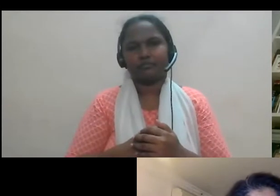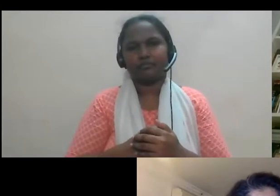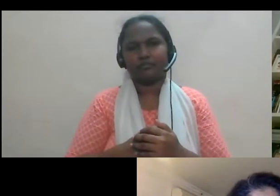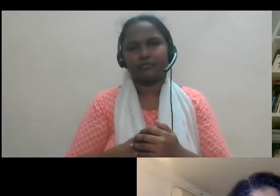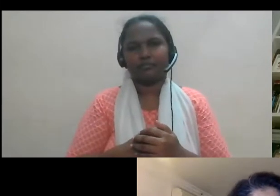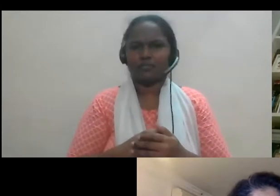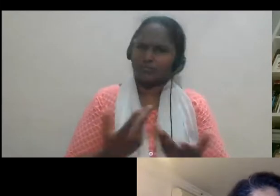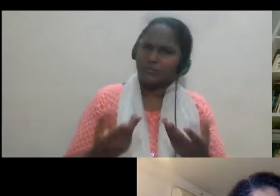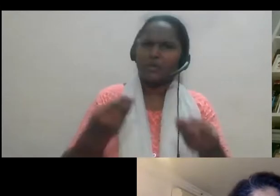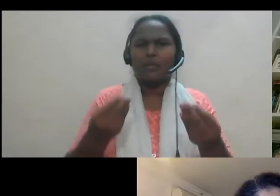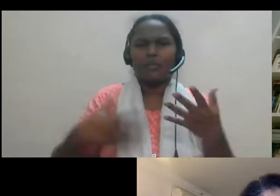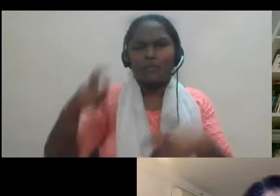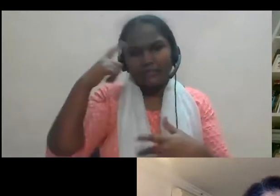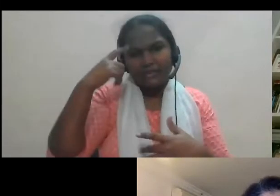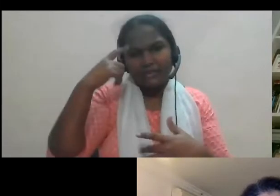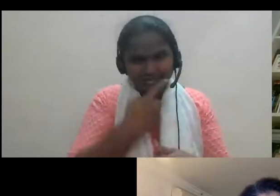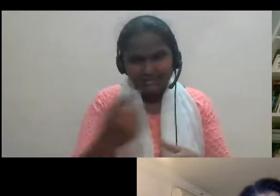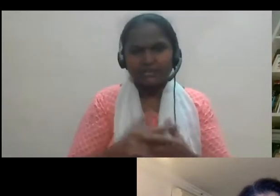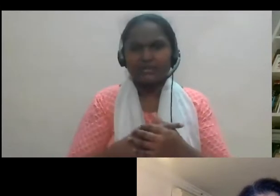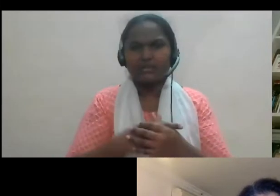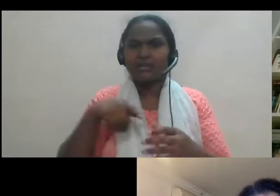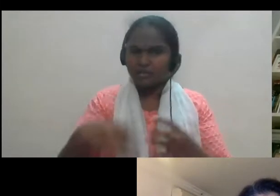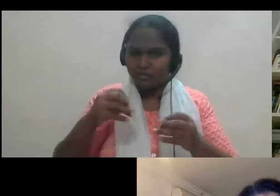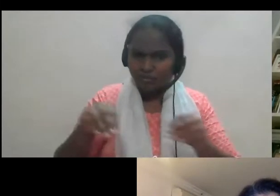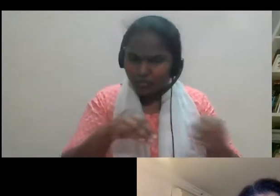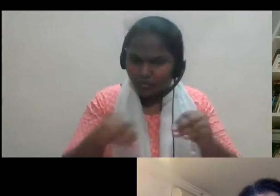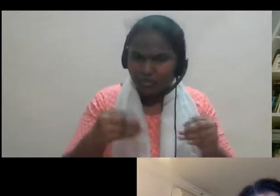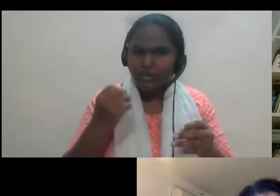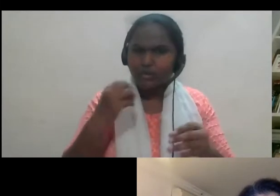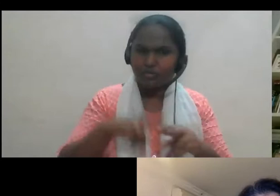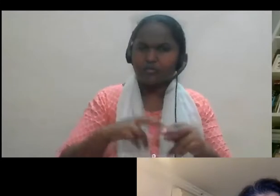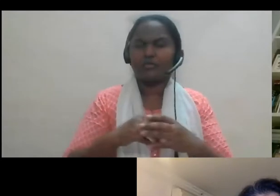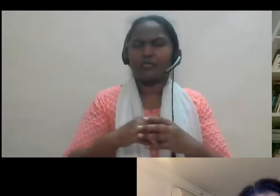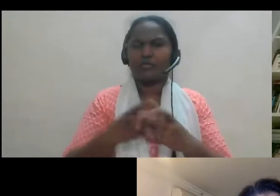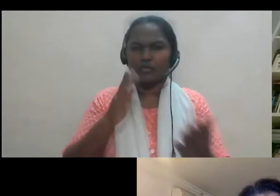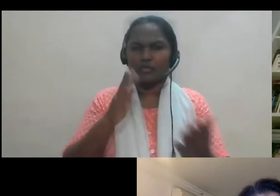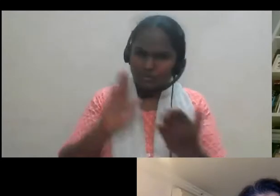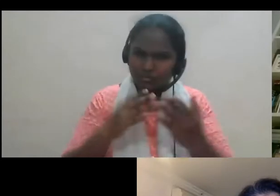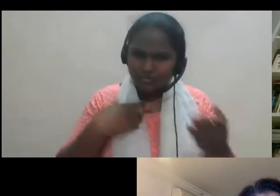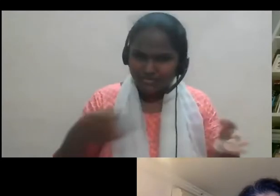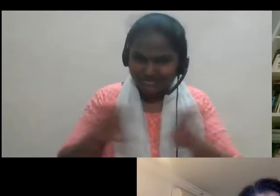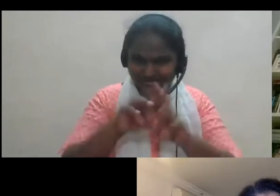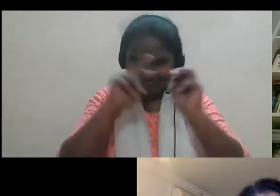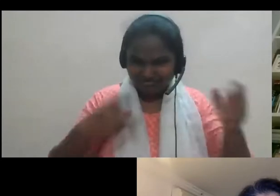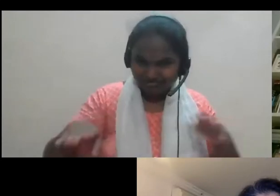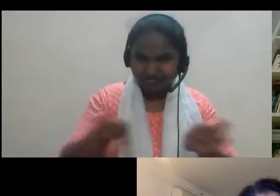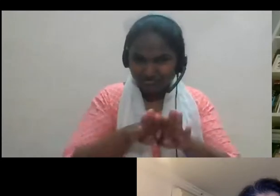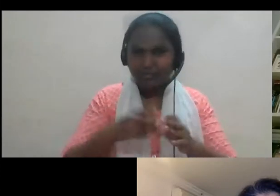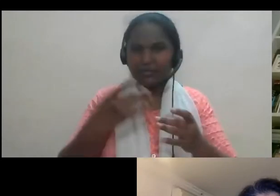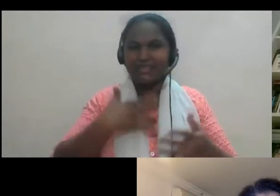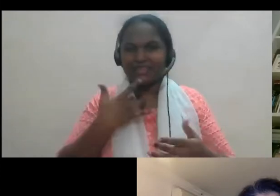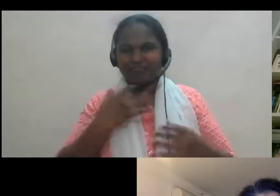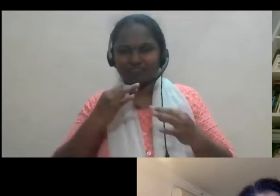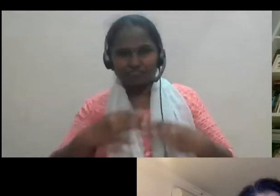Well, probably, as I said, it's this moment of closing our doors and